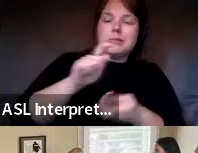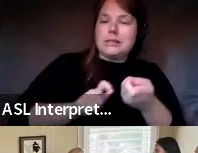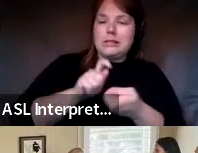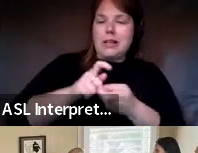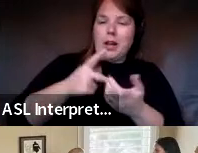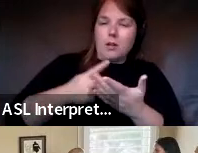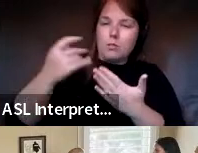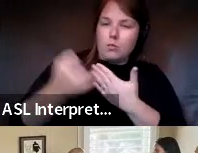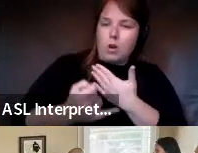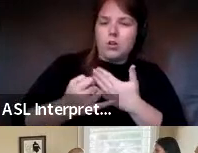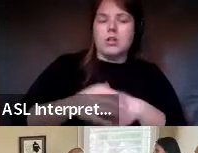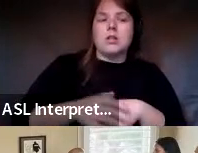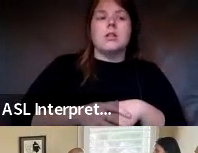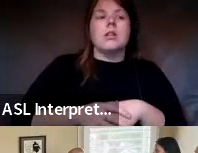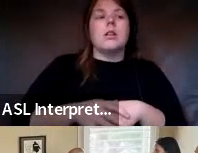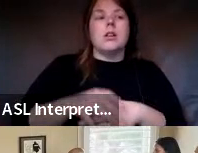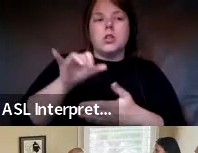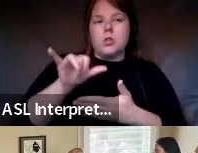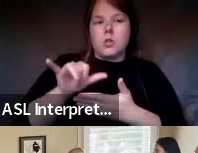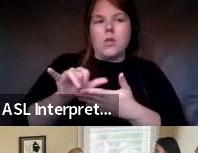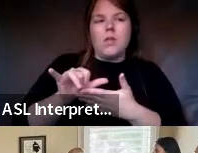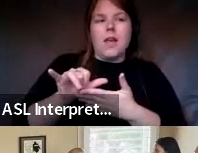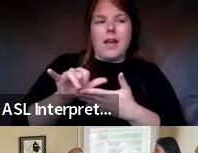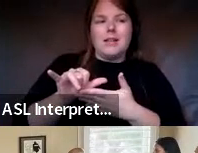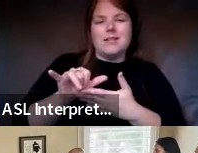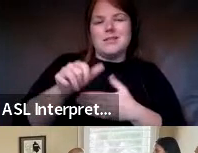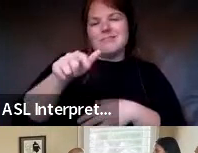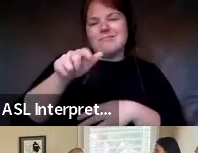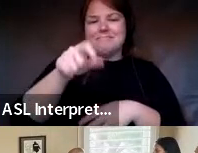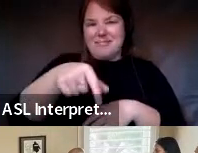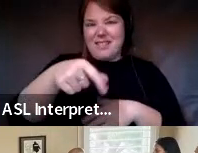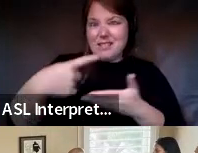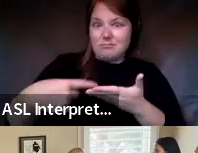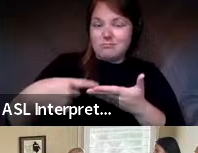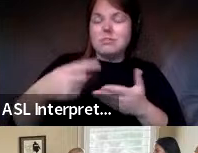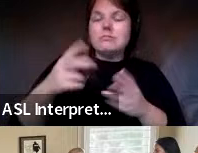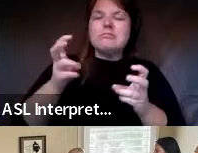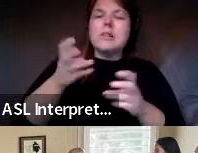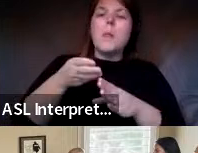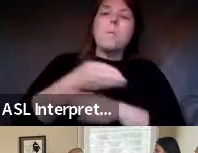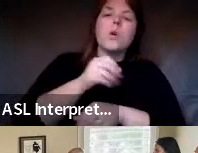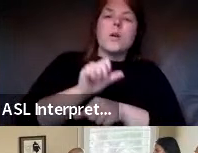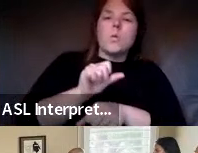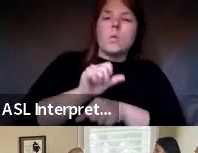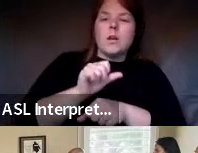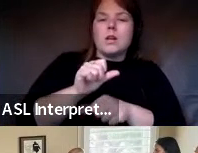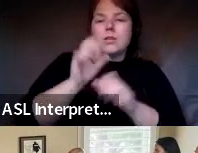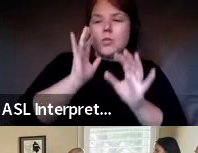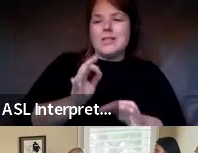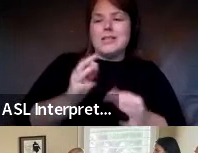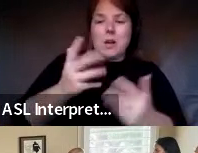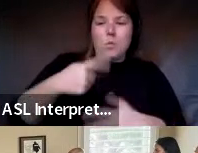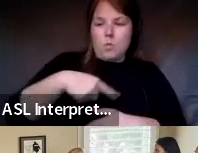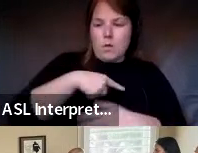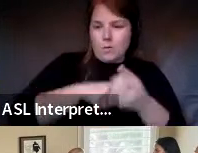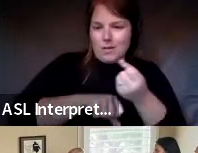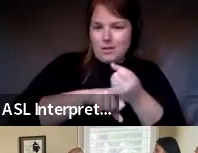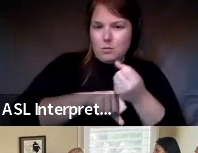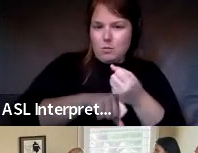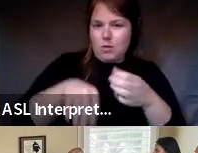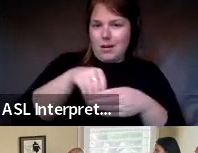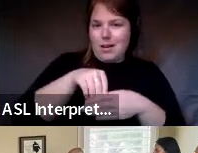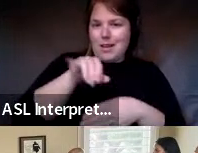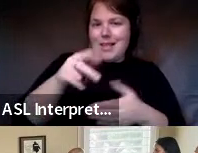So that's sort of what this is that pre-work to say this is what we all want to support in that project if we're going to